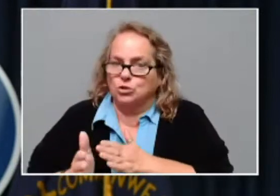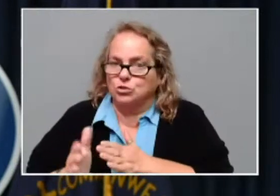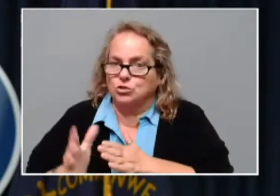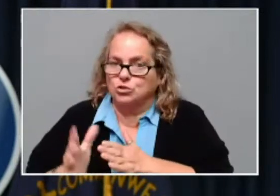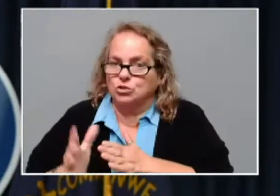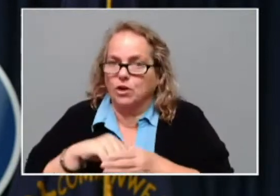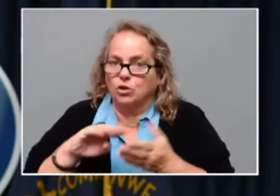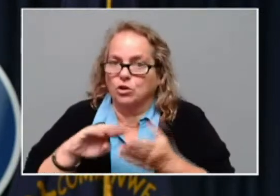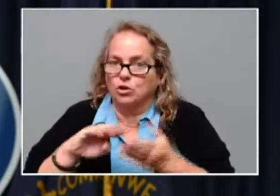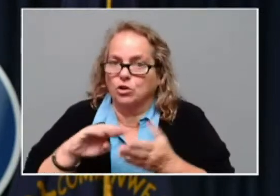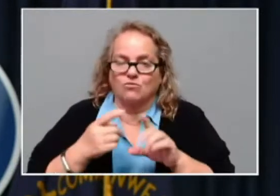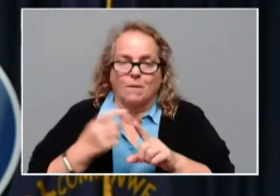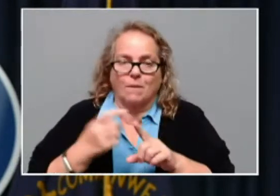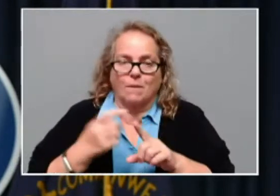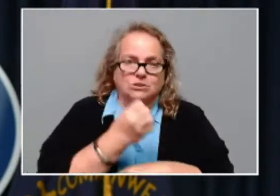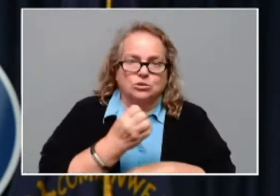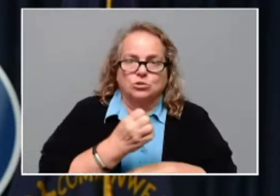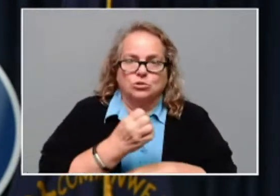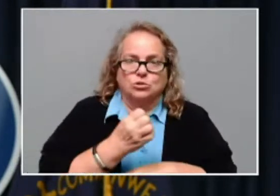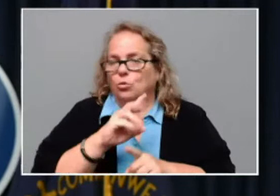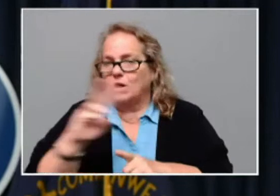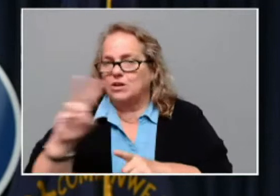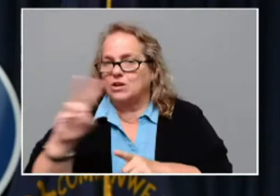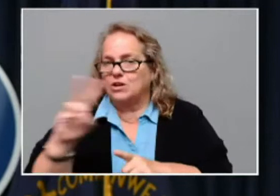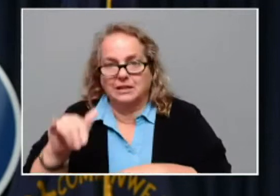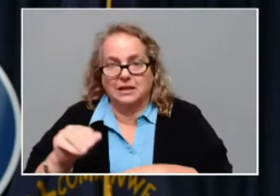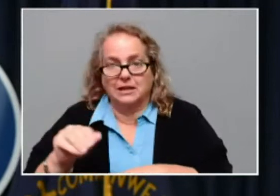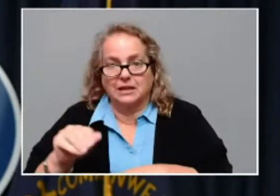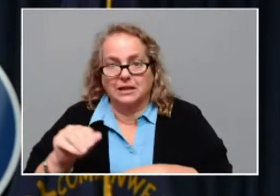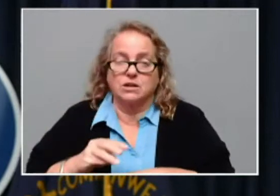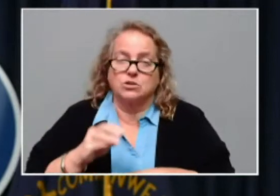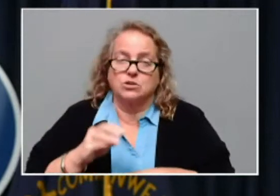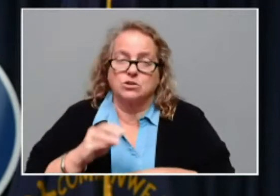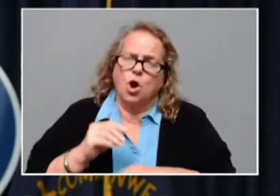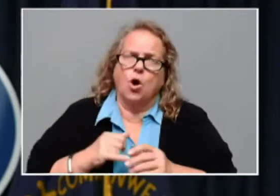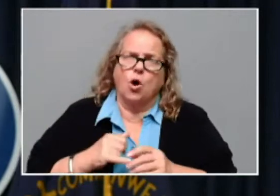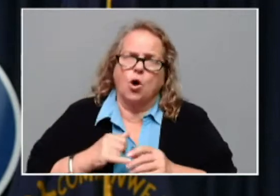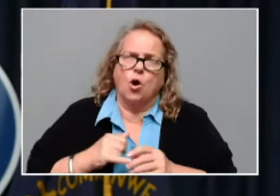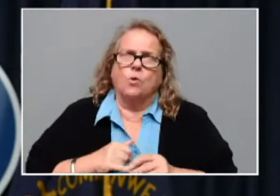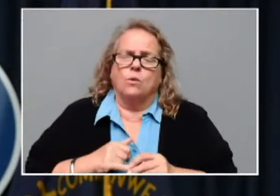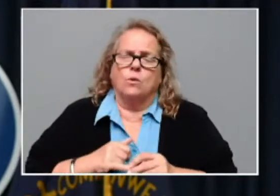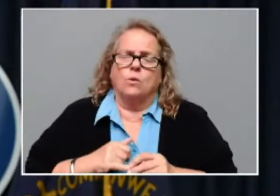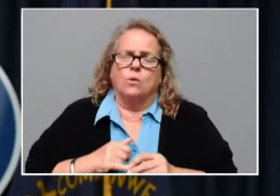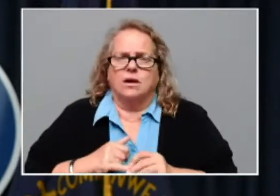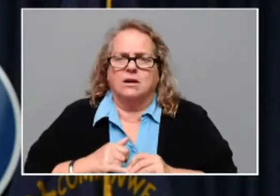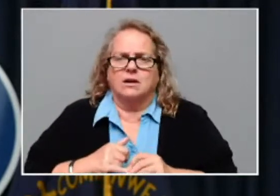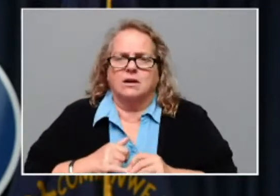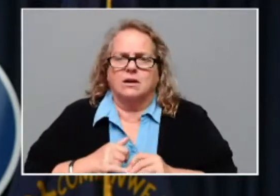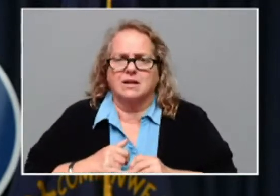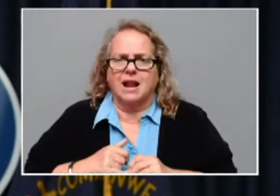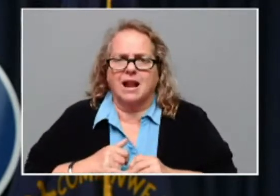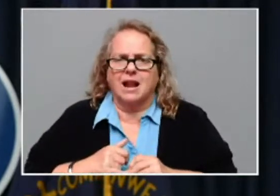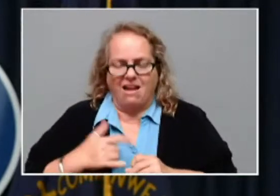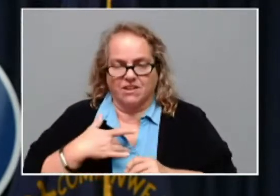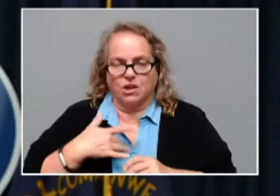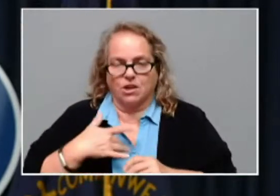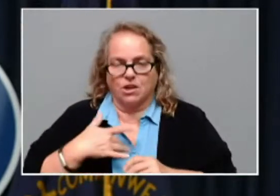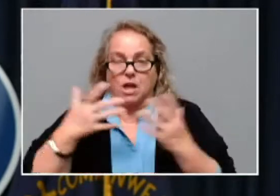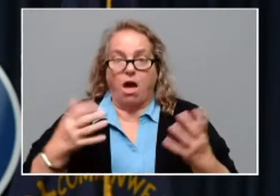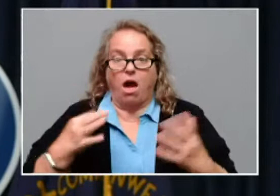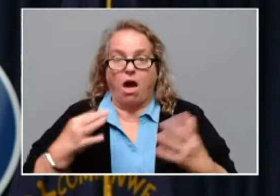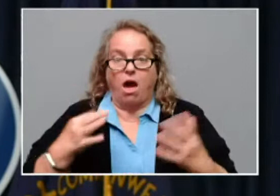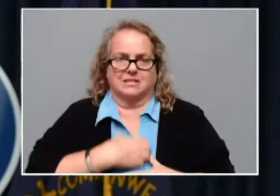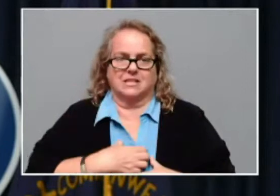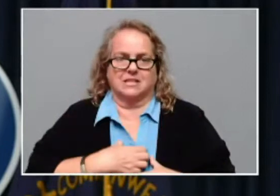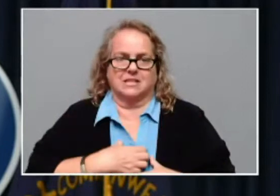Eastern to Western Kentucky. So I do believe that there is a lot of desire to address some other